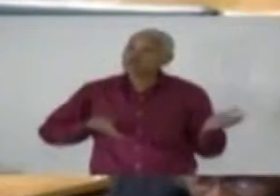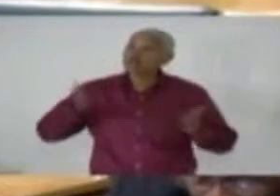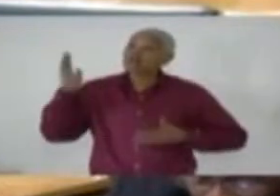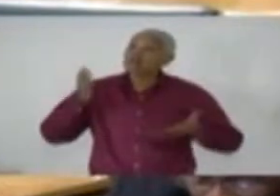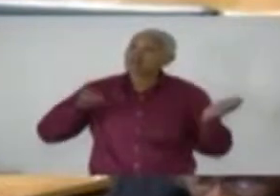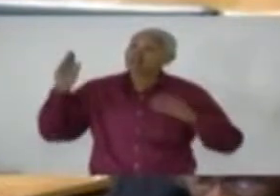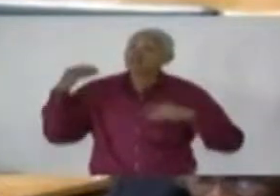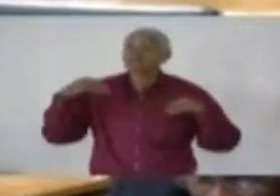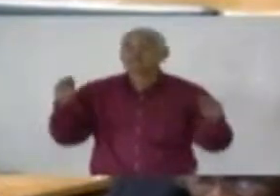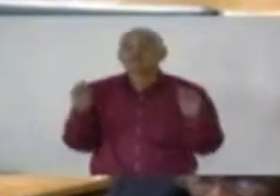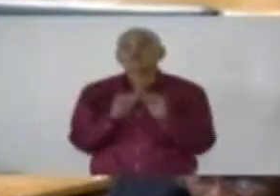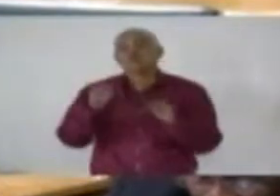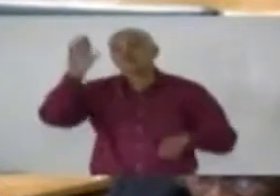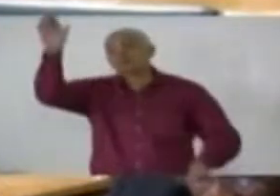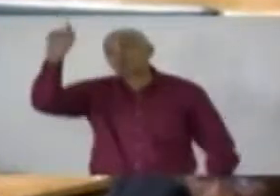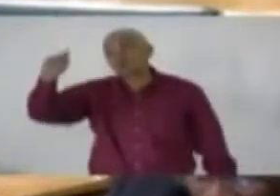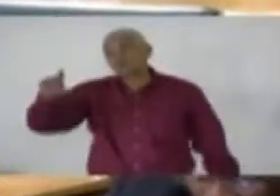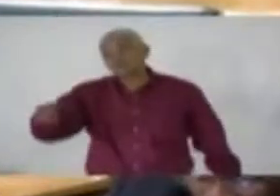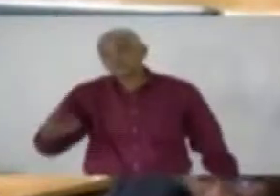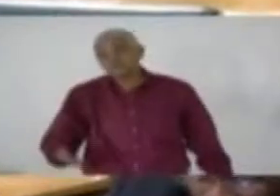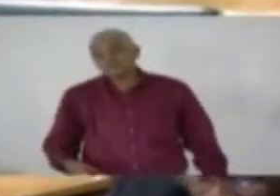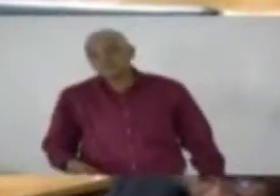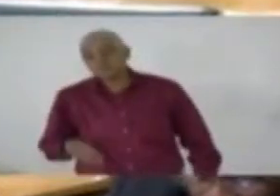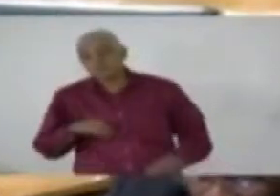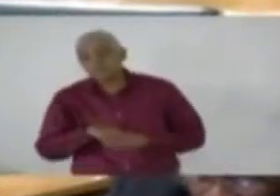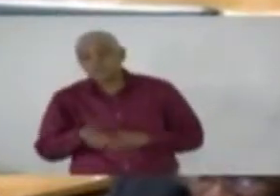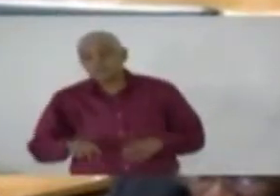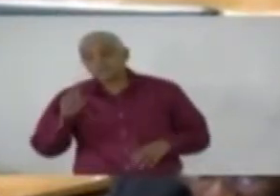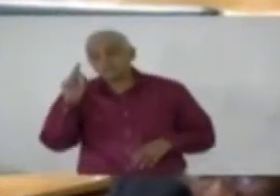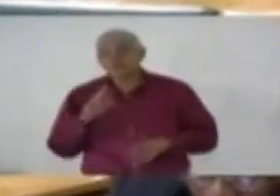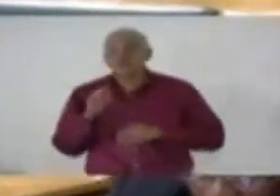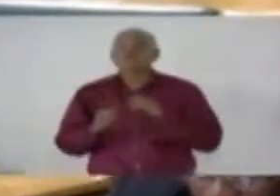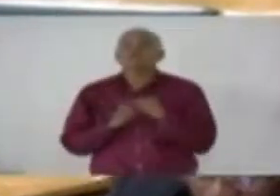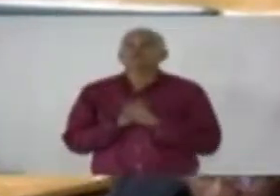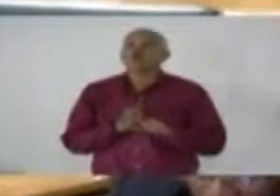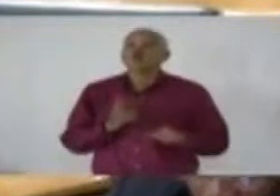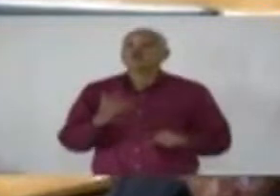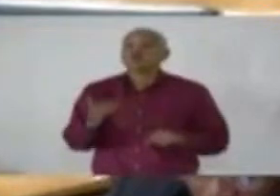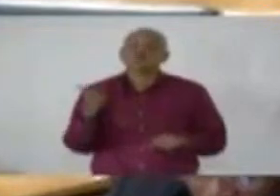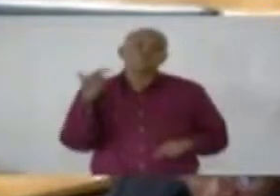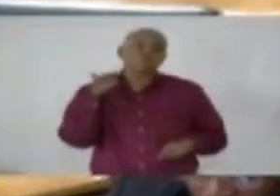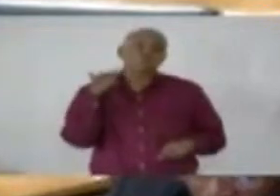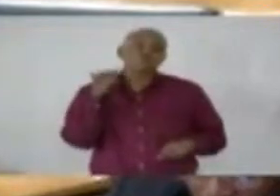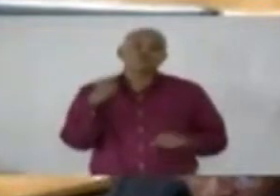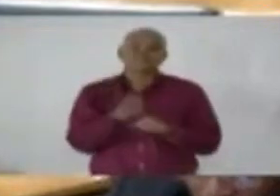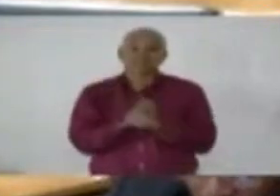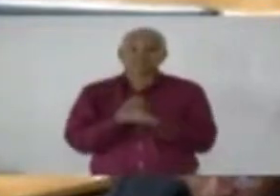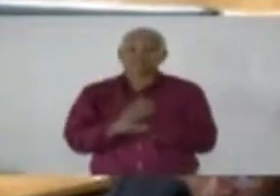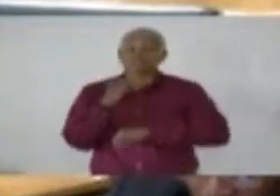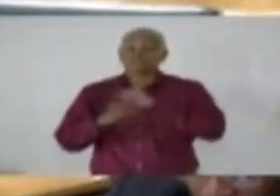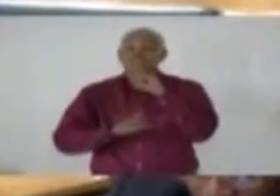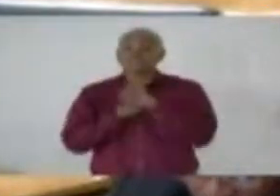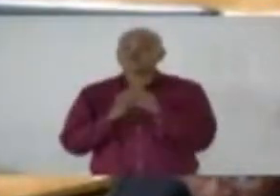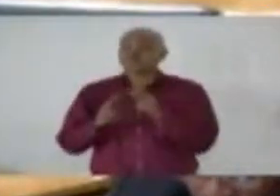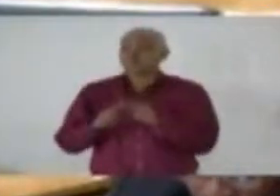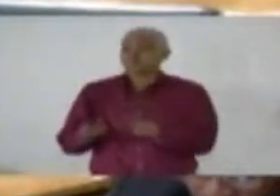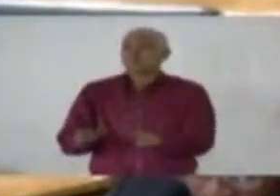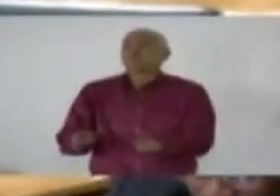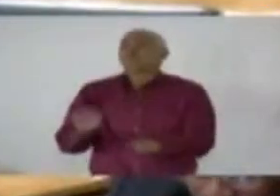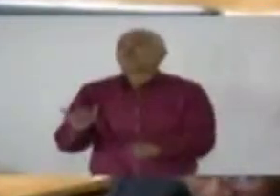more. In this half year to June, the static numbers tell us that